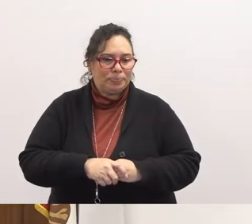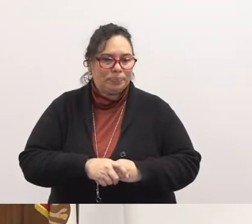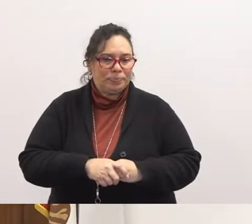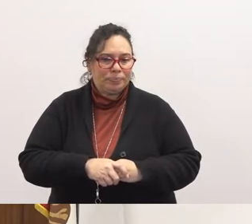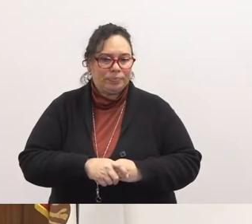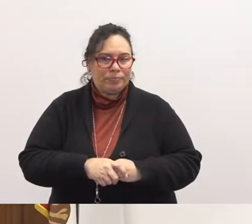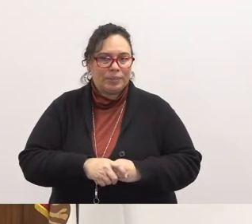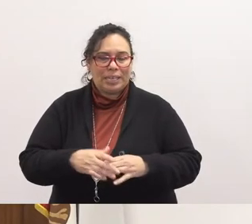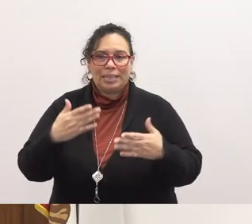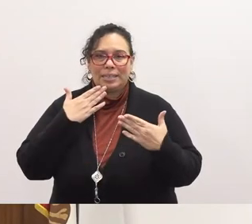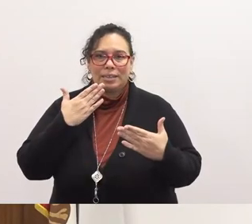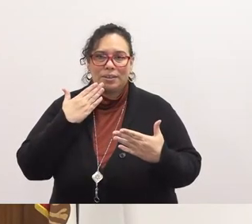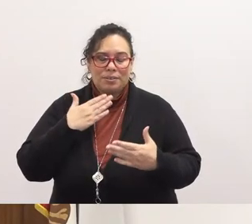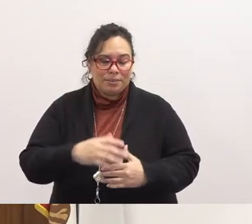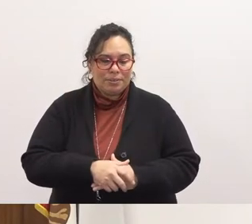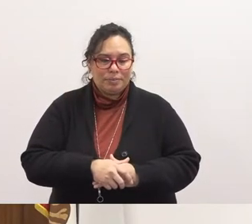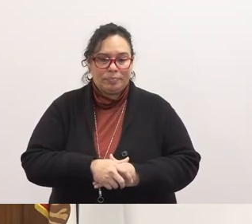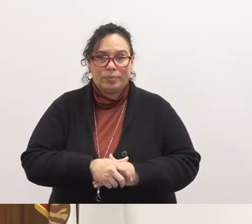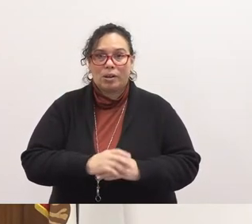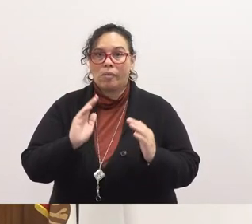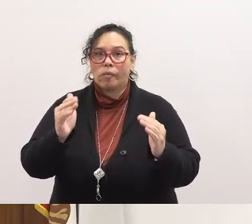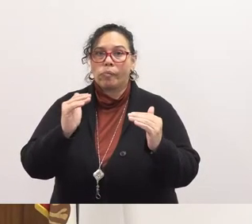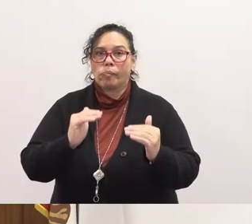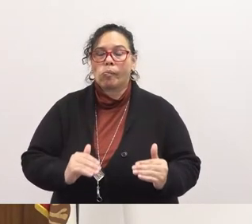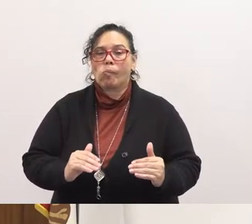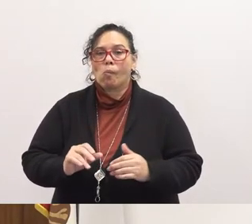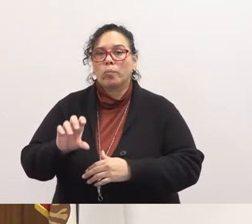Thank you. Next, we have